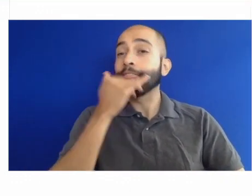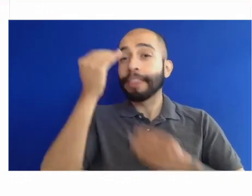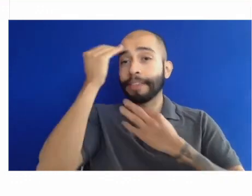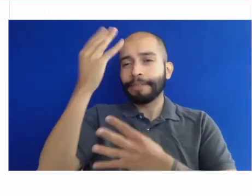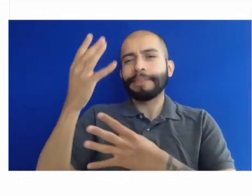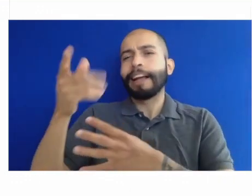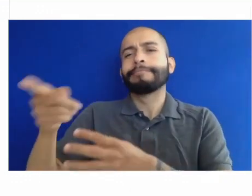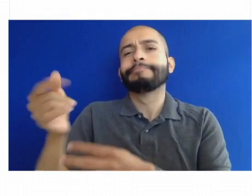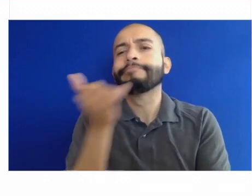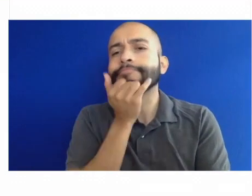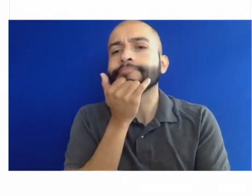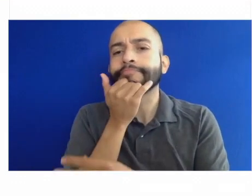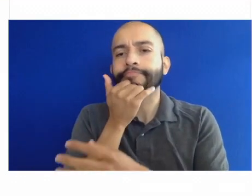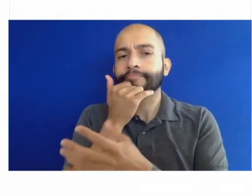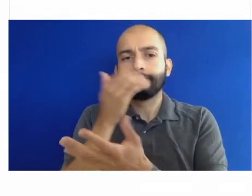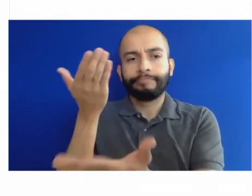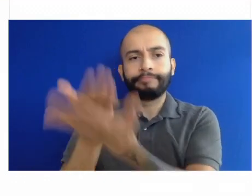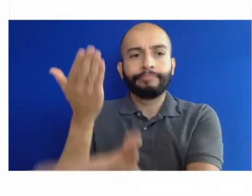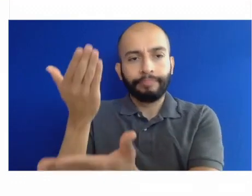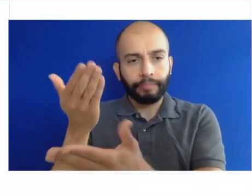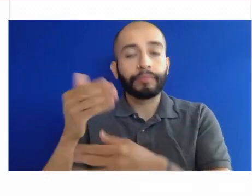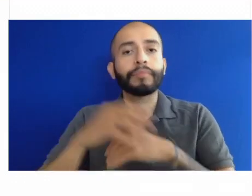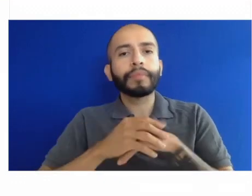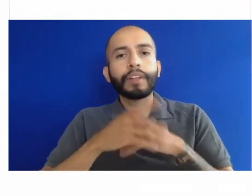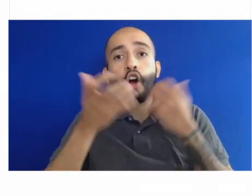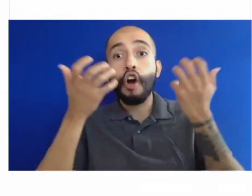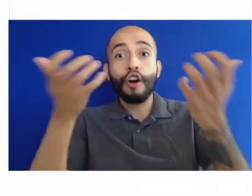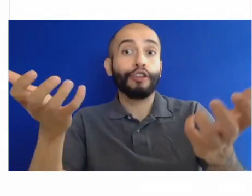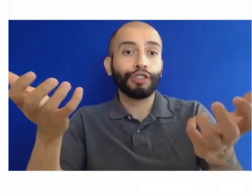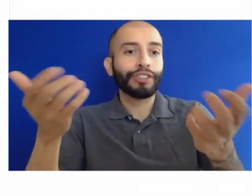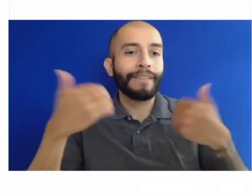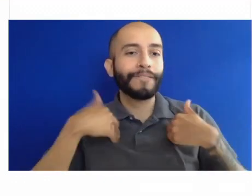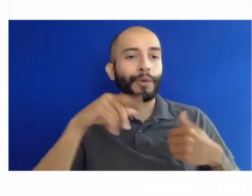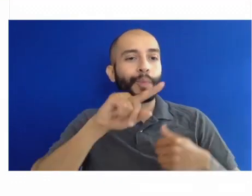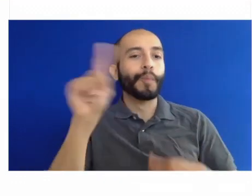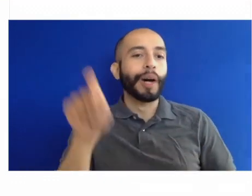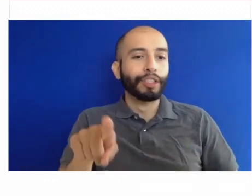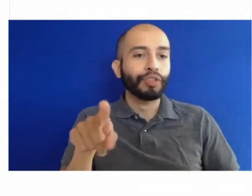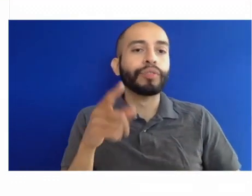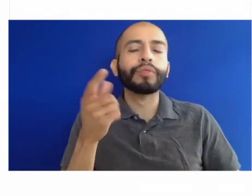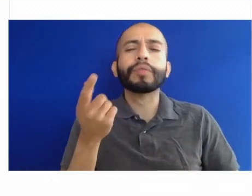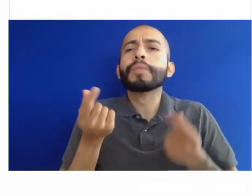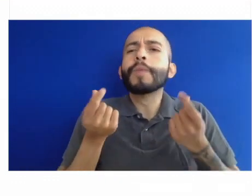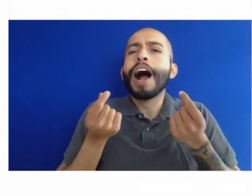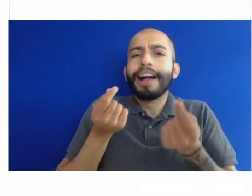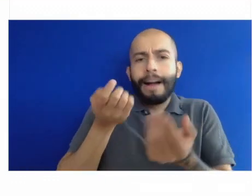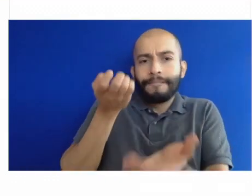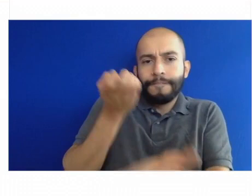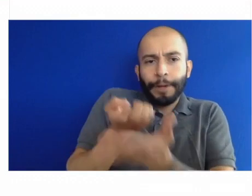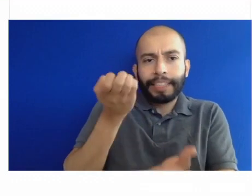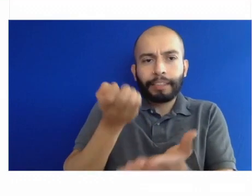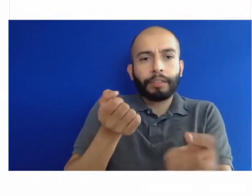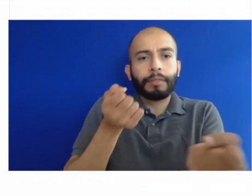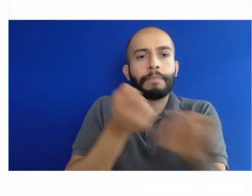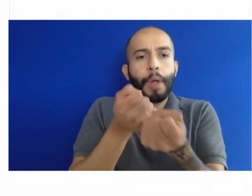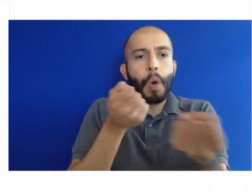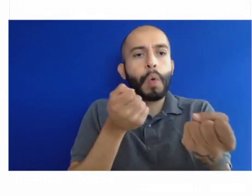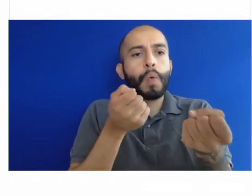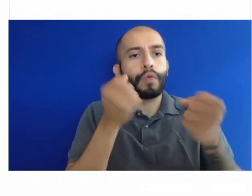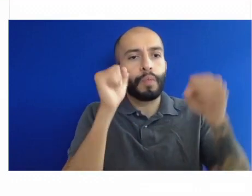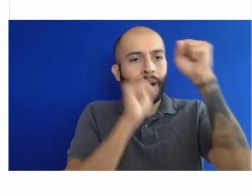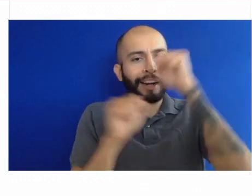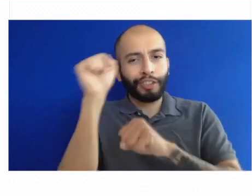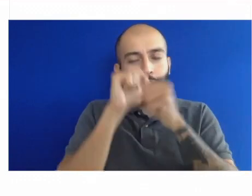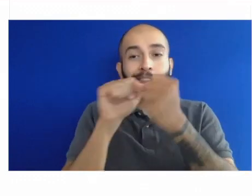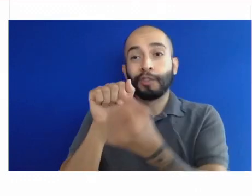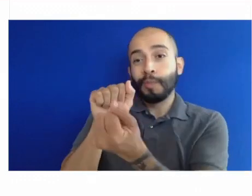to support a given strategy to address misinformation, and how can we feel confident that pre-bunking or inoculation